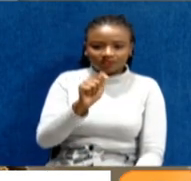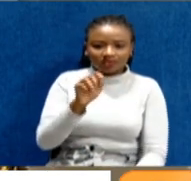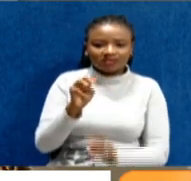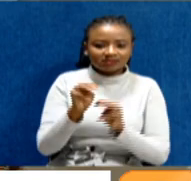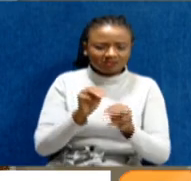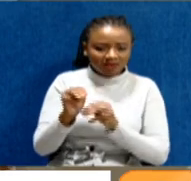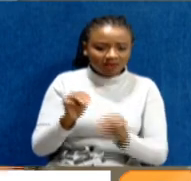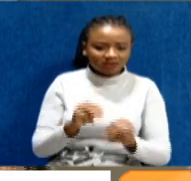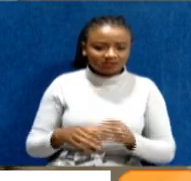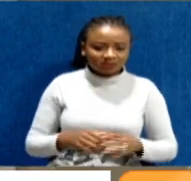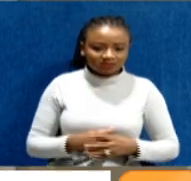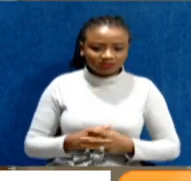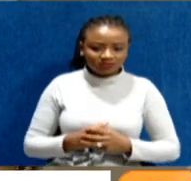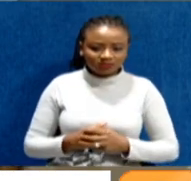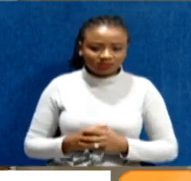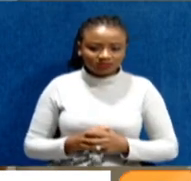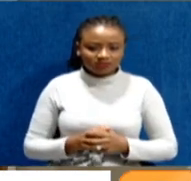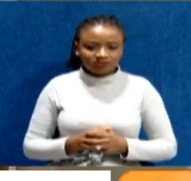we use a lot of